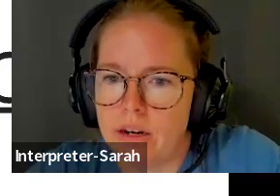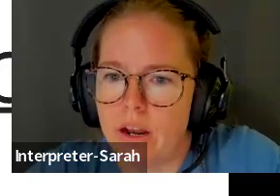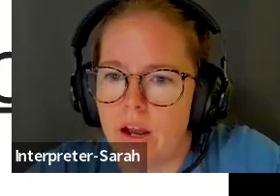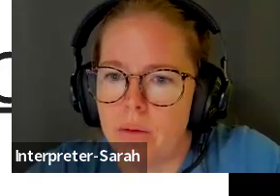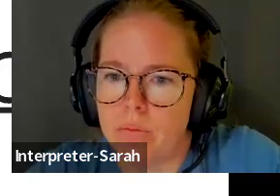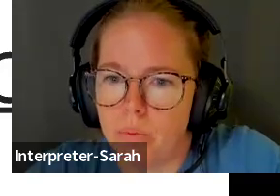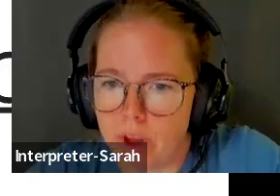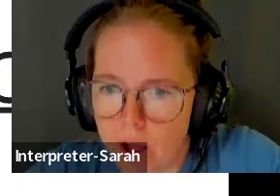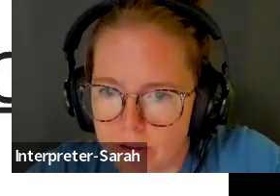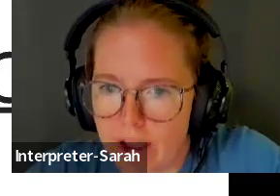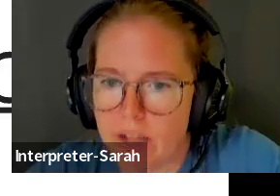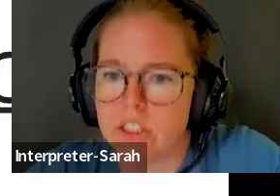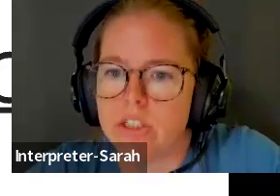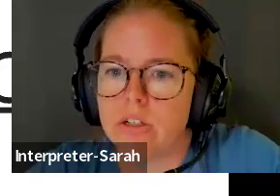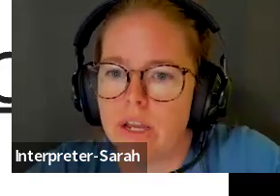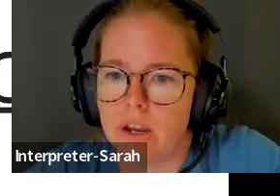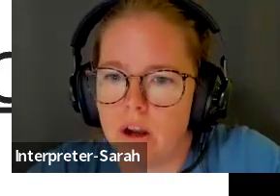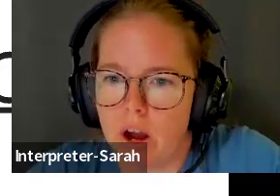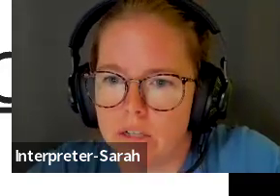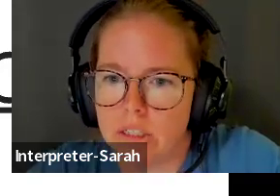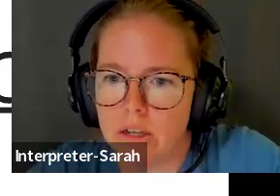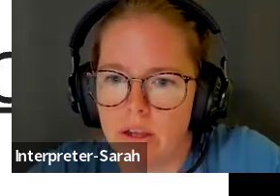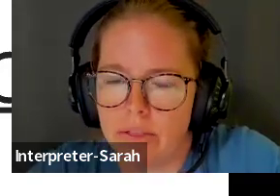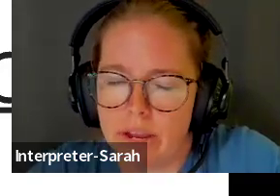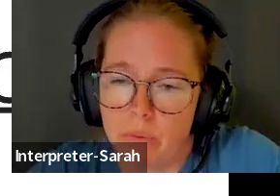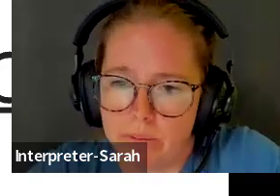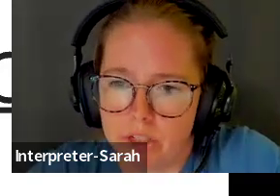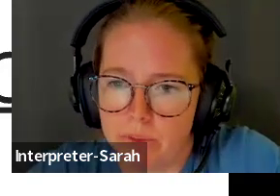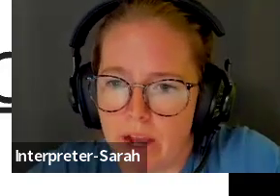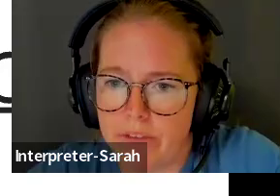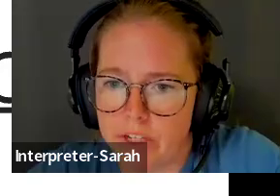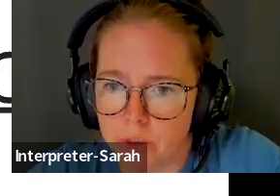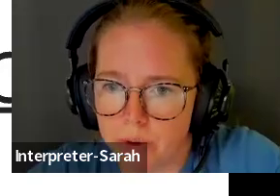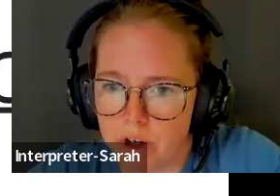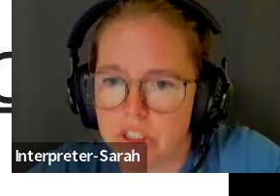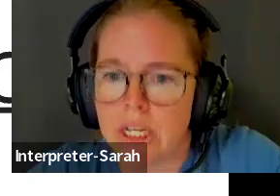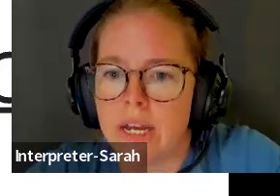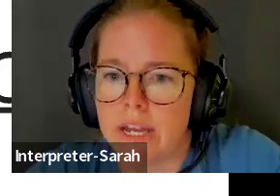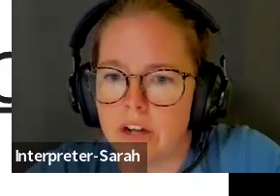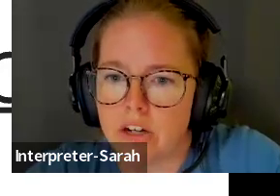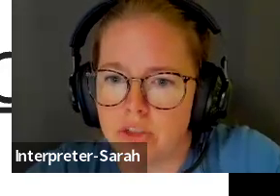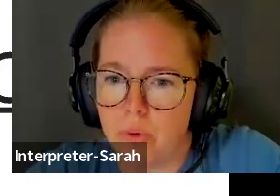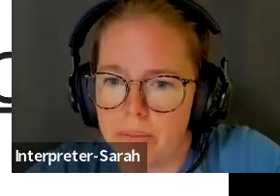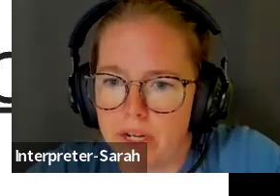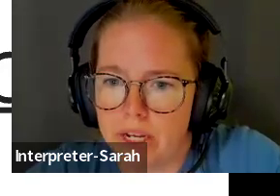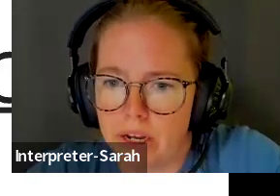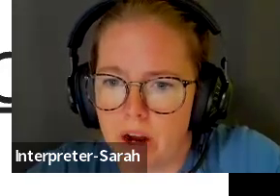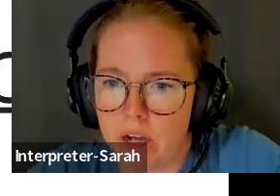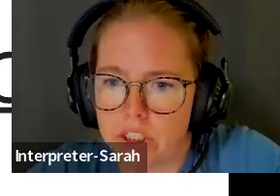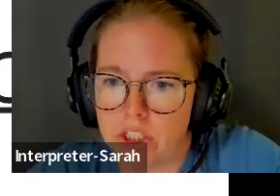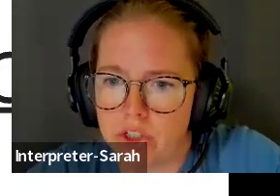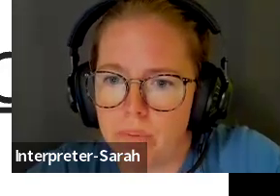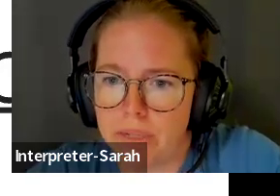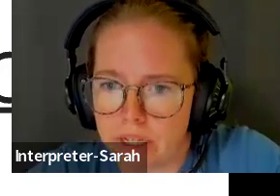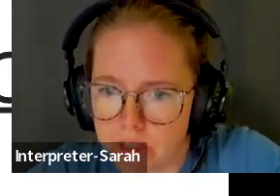And then with all of that, it can cause, like, especially without having interpreters in the doctor's appointment, it